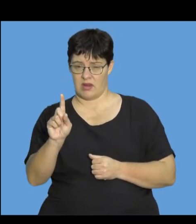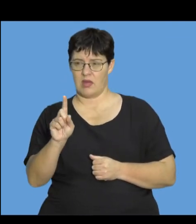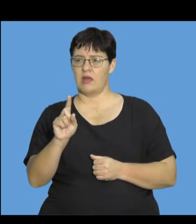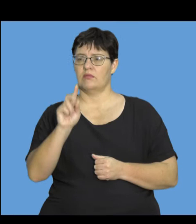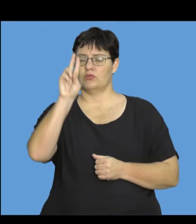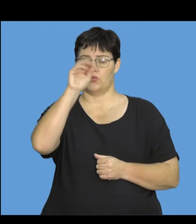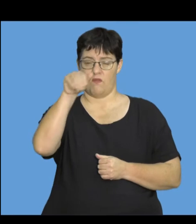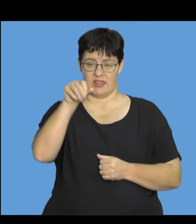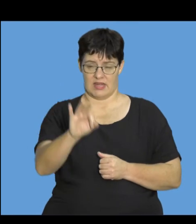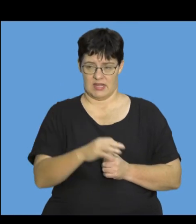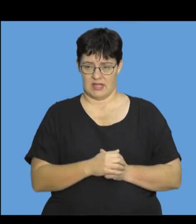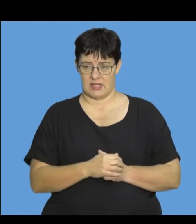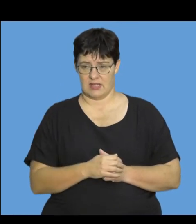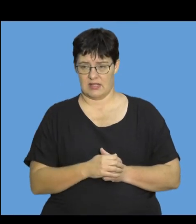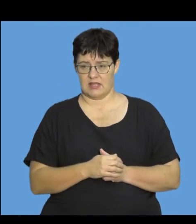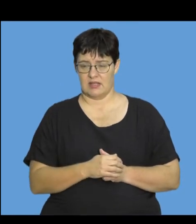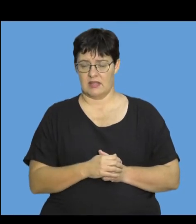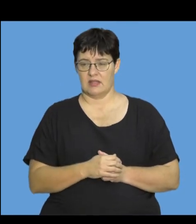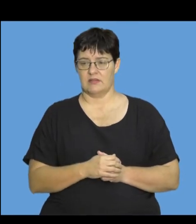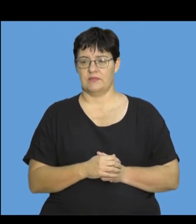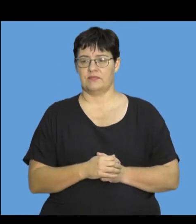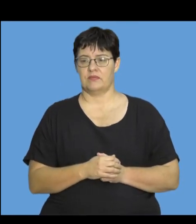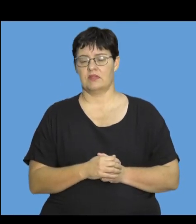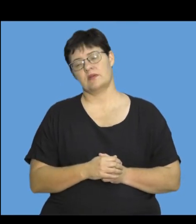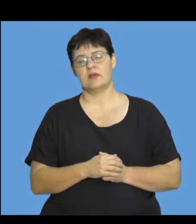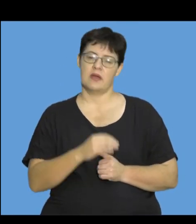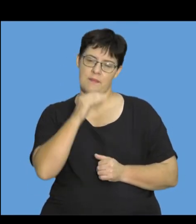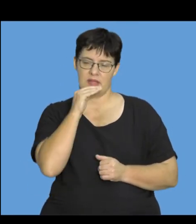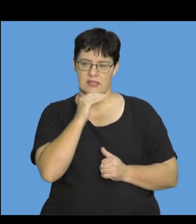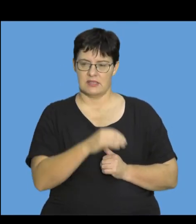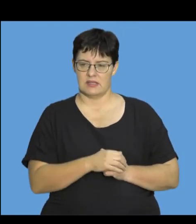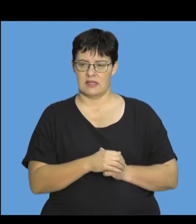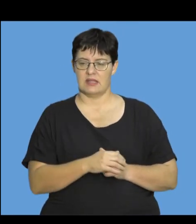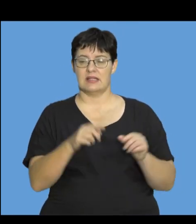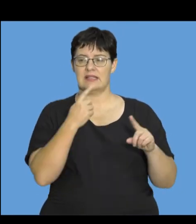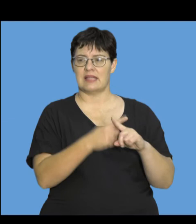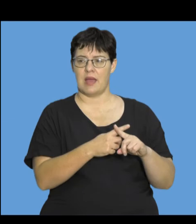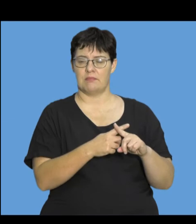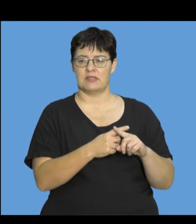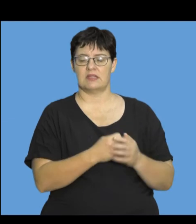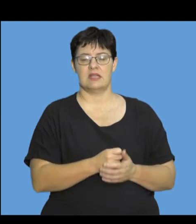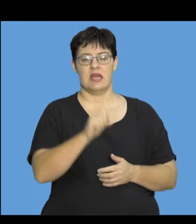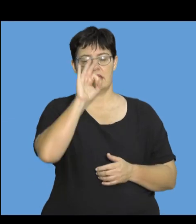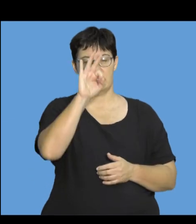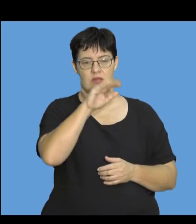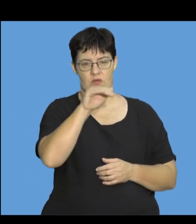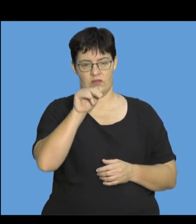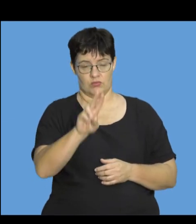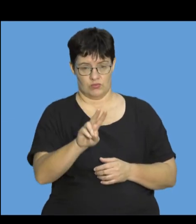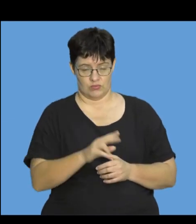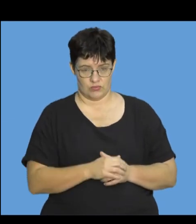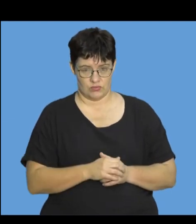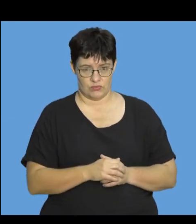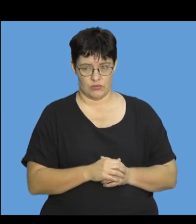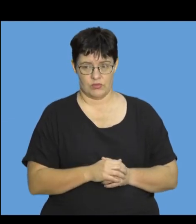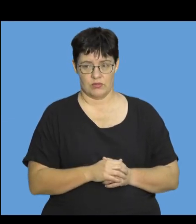be 2 over 3, right? That's what I'm going to have there. So it means I am multiplying this by